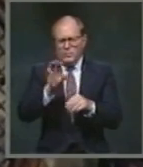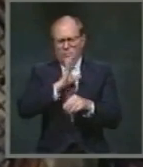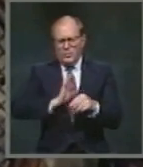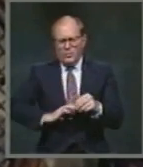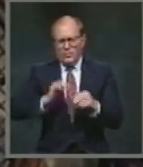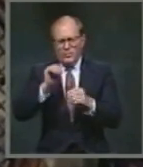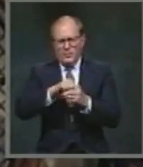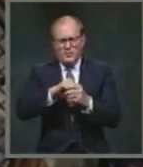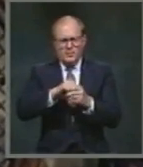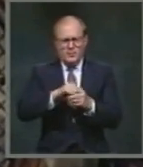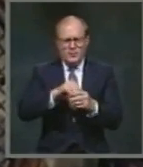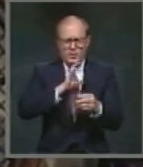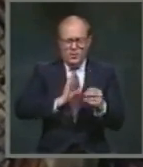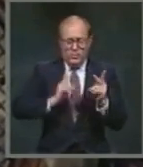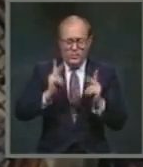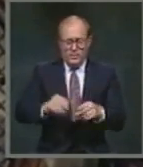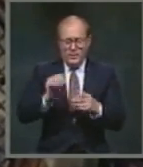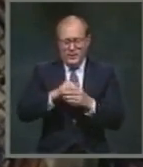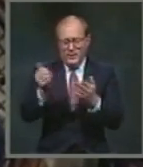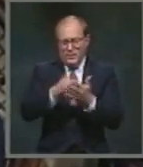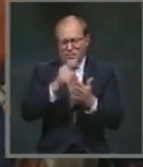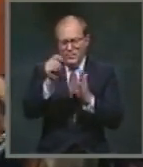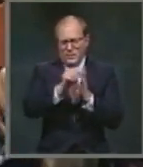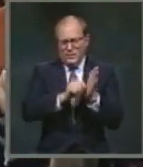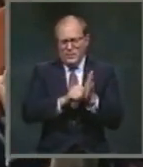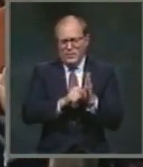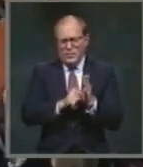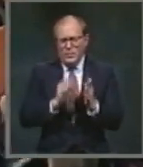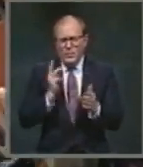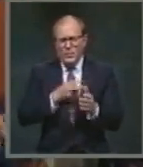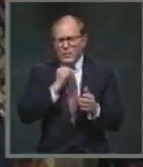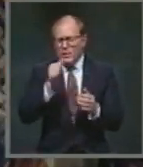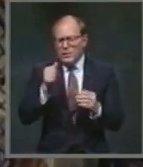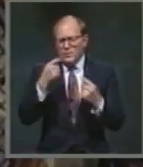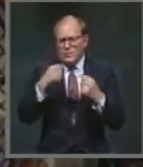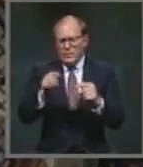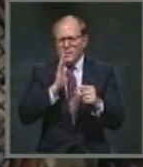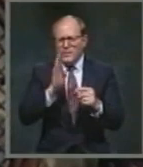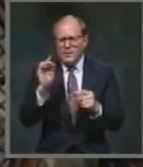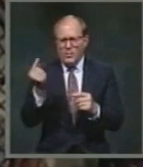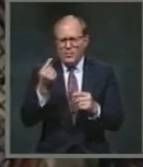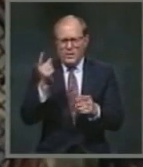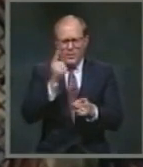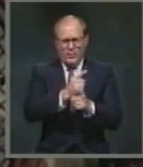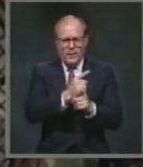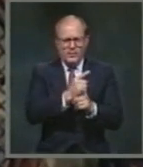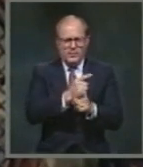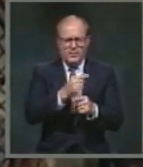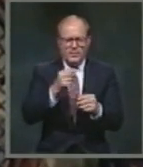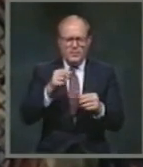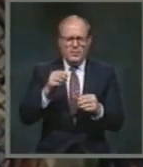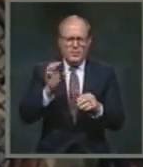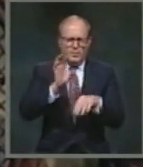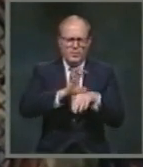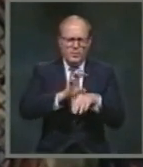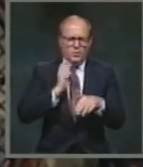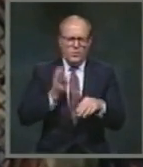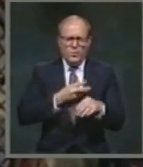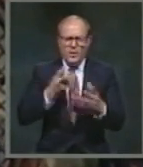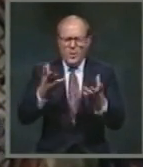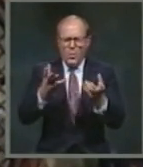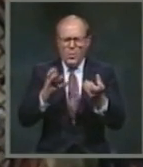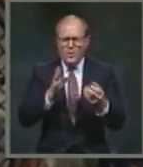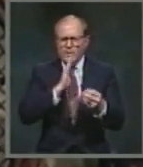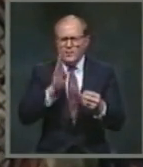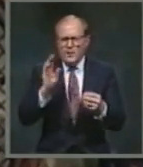We're trying not to be just another denomination, or even the only right denomination. We're trying just to be Christians